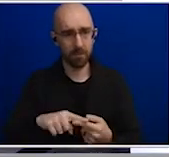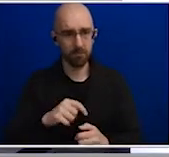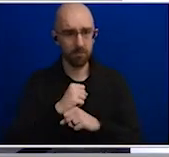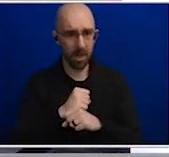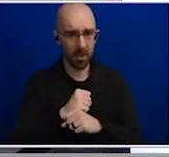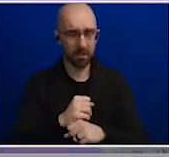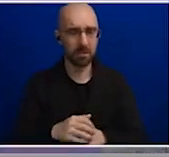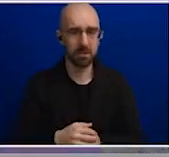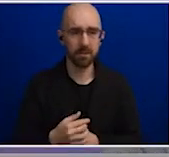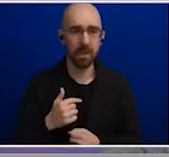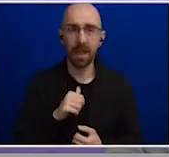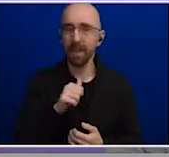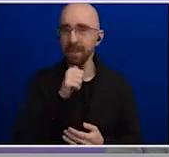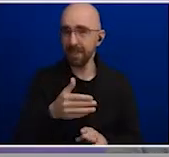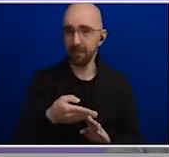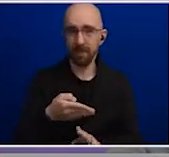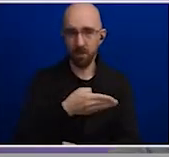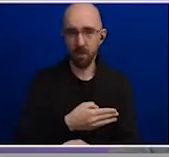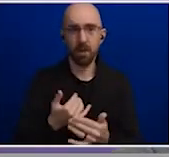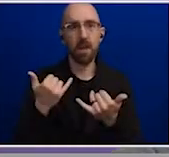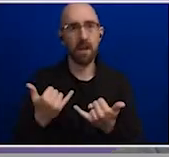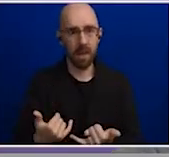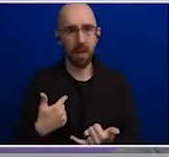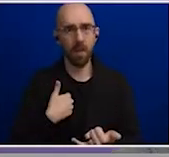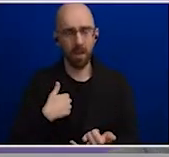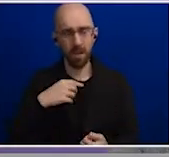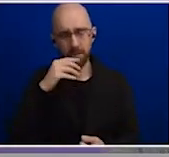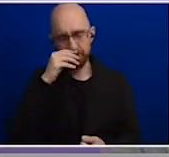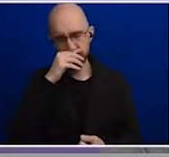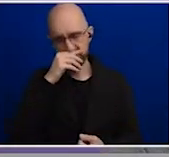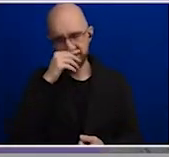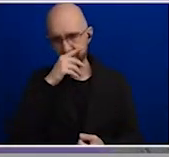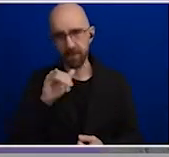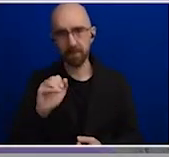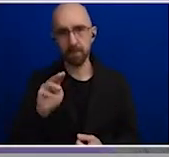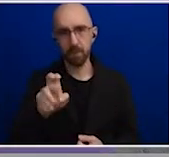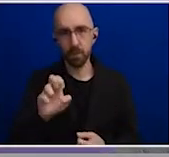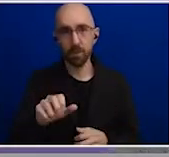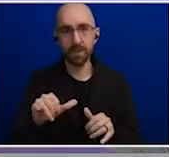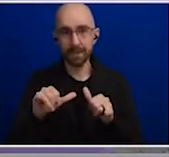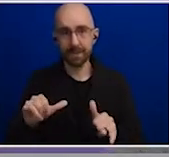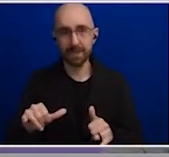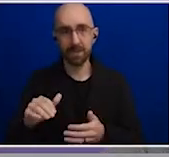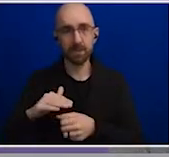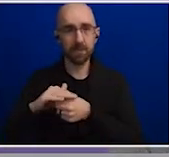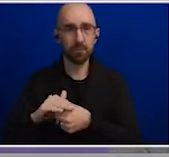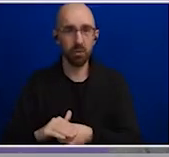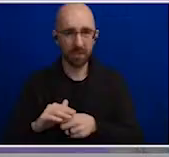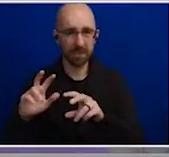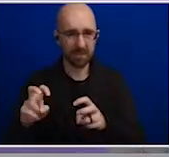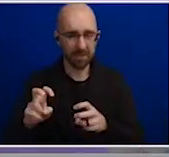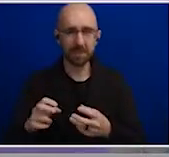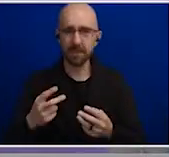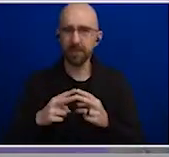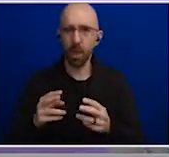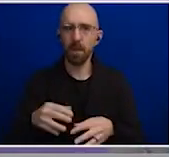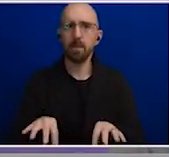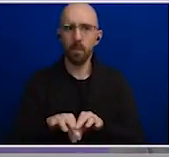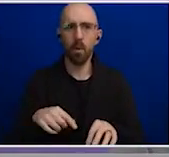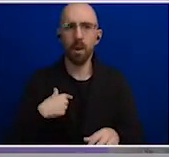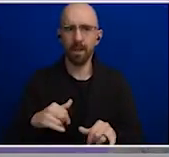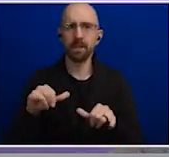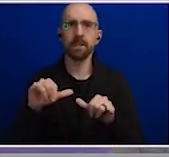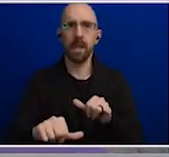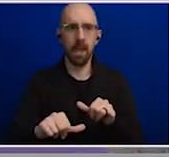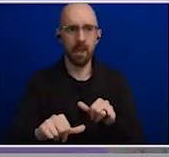really before, but now that I'm, my immune system, I'm immunosuppressed, so it's very important that I stay.